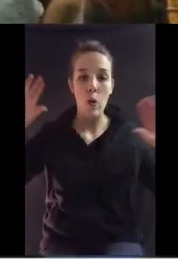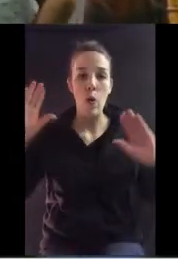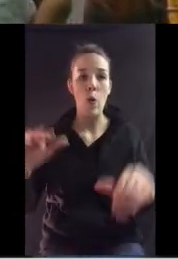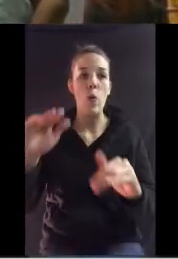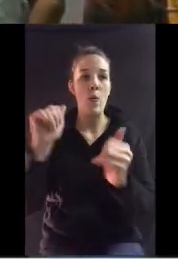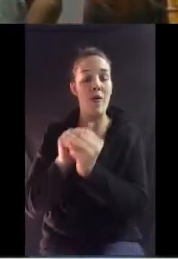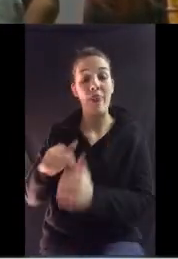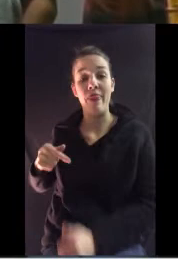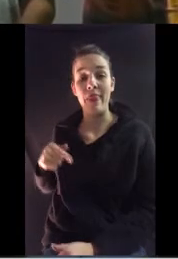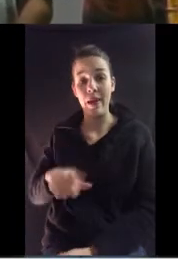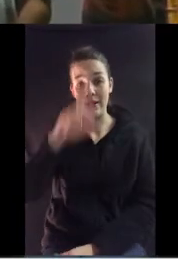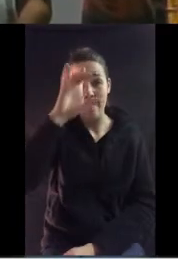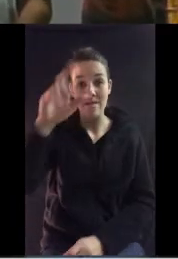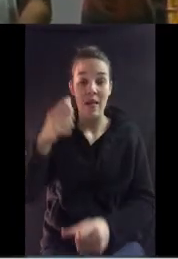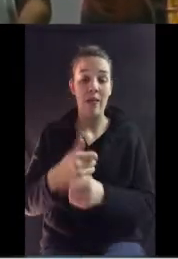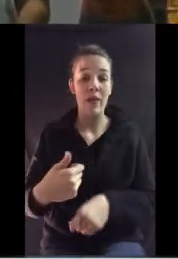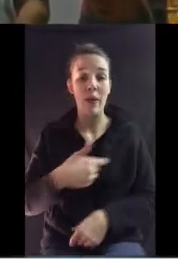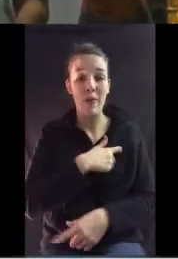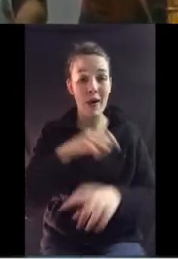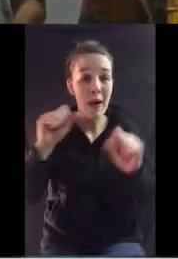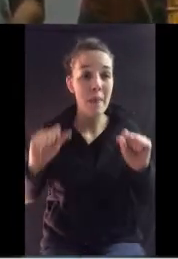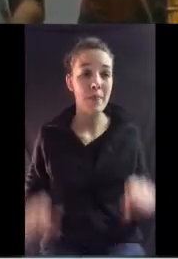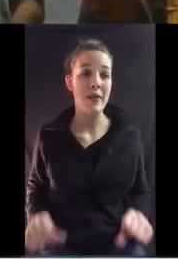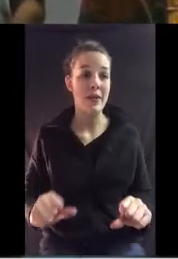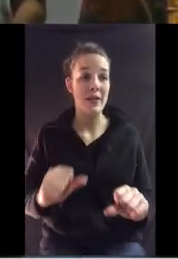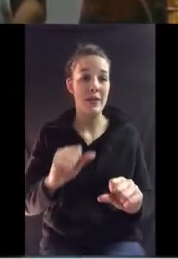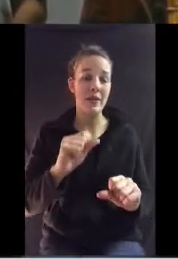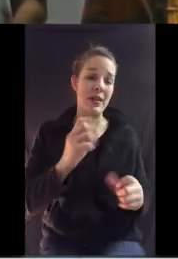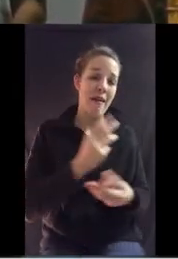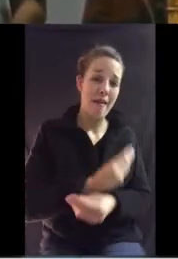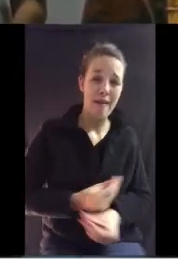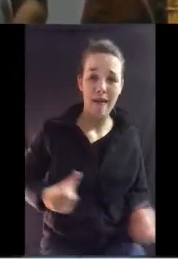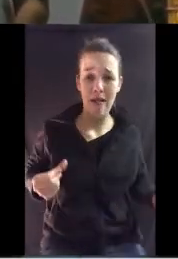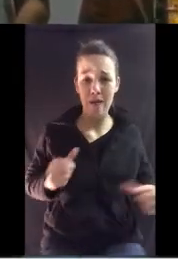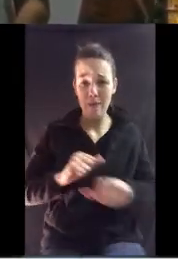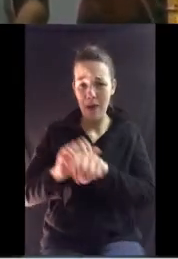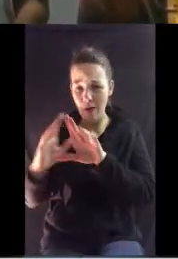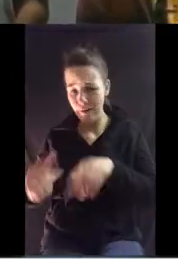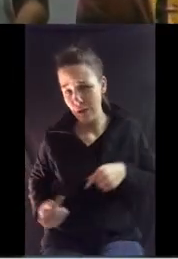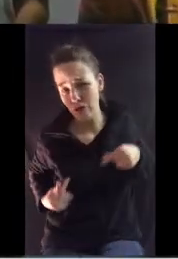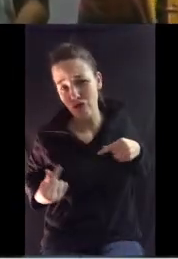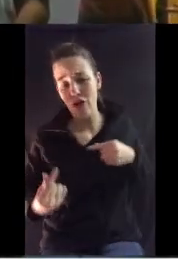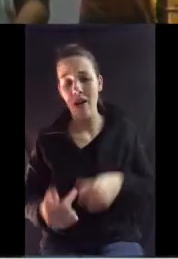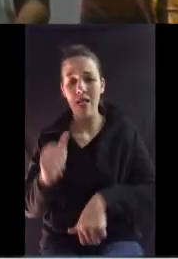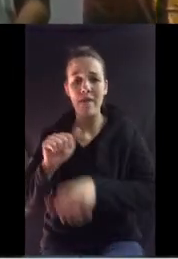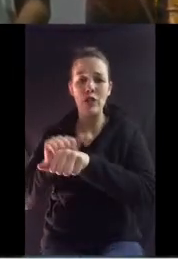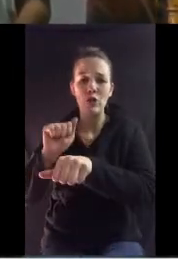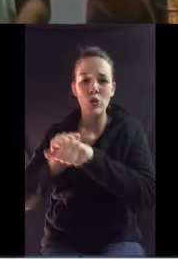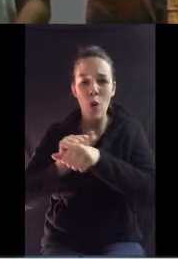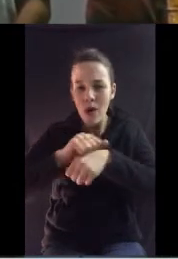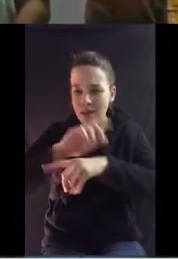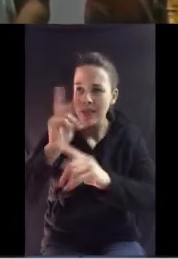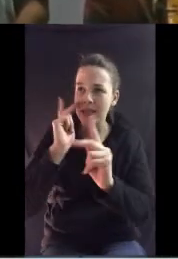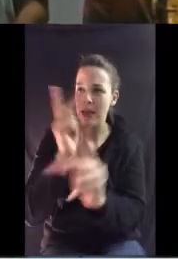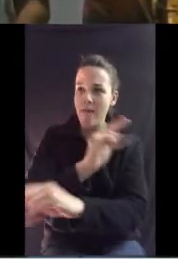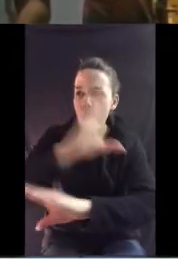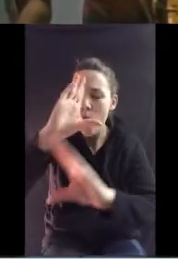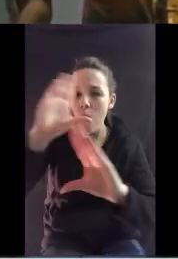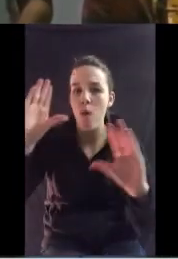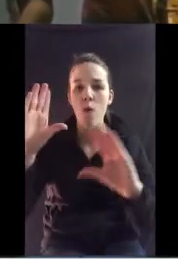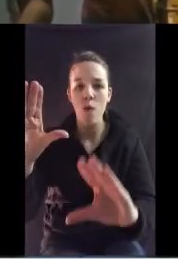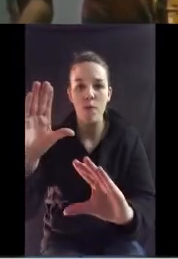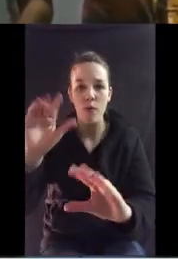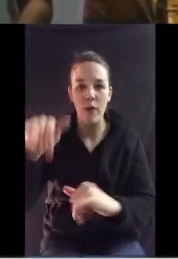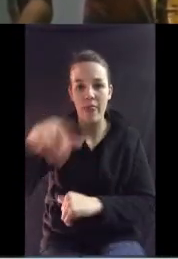is our hope. With this faith, we will be able to hew out of the mountain of despair a stone